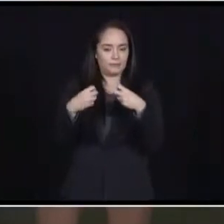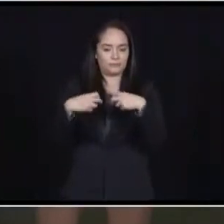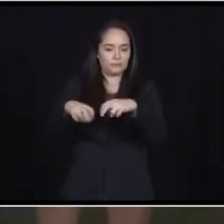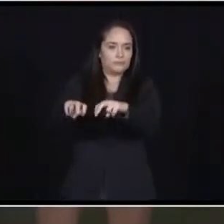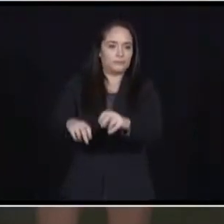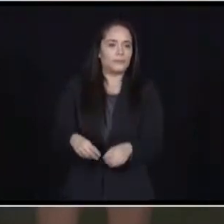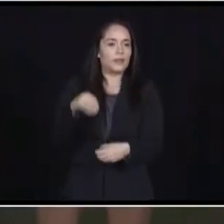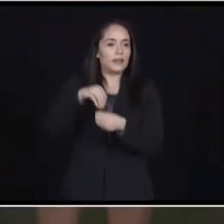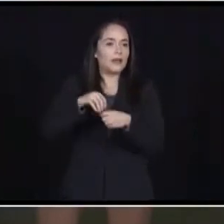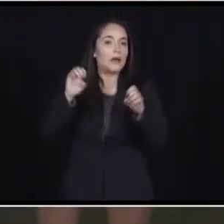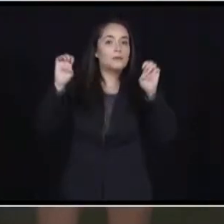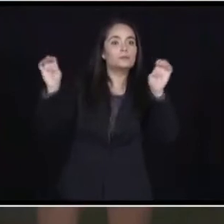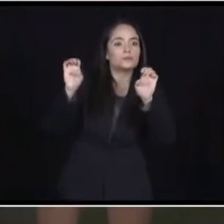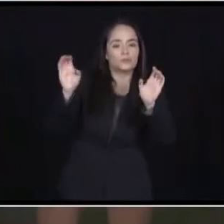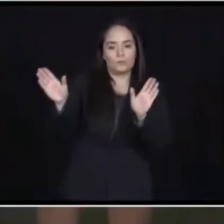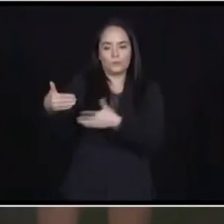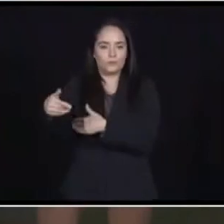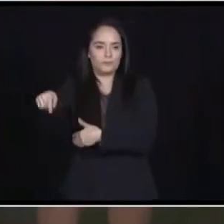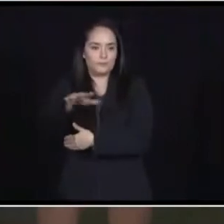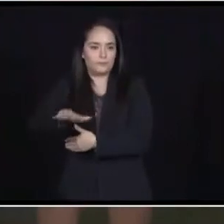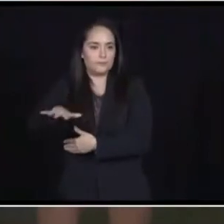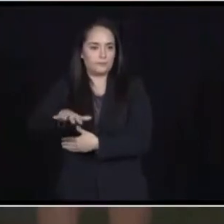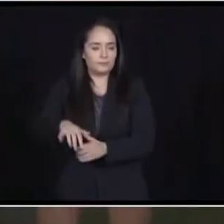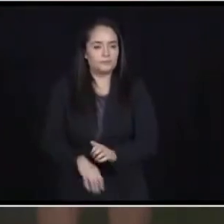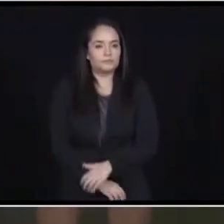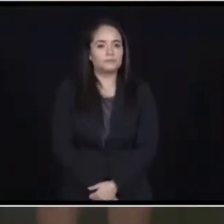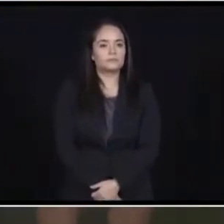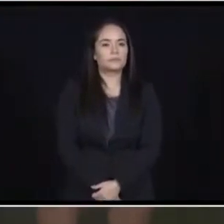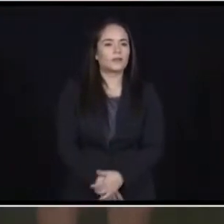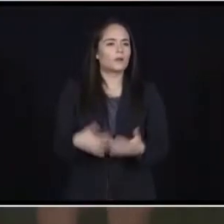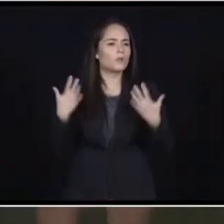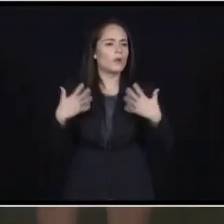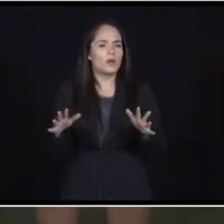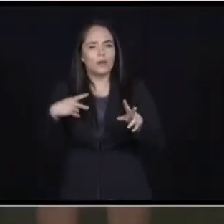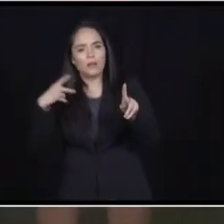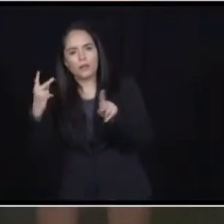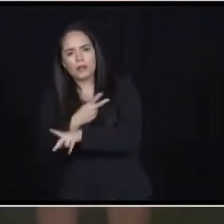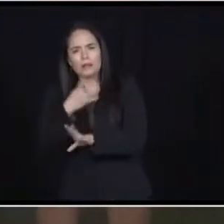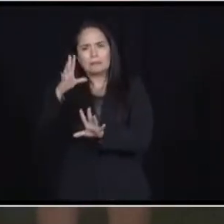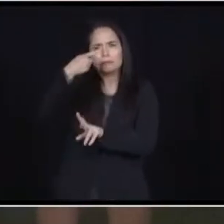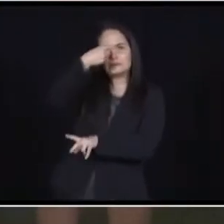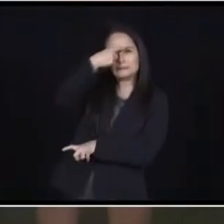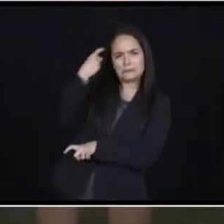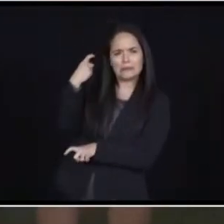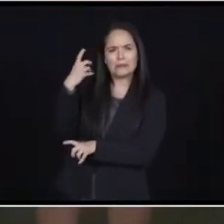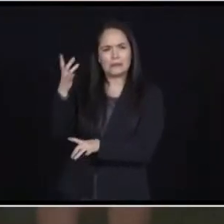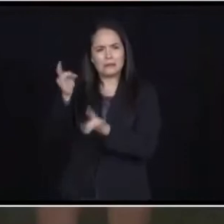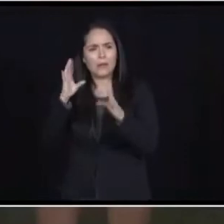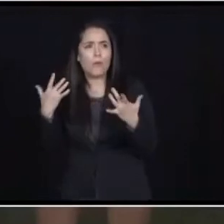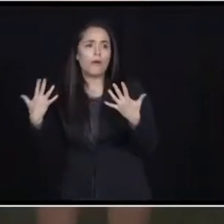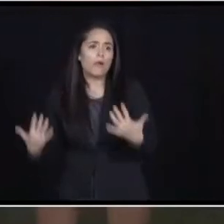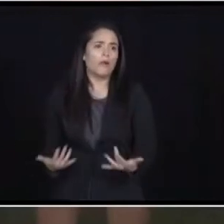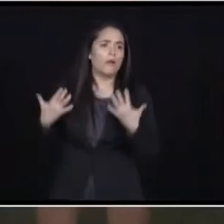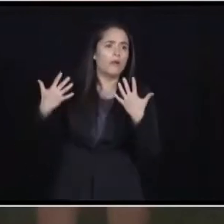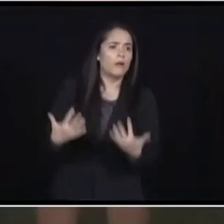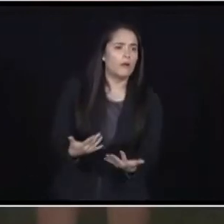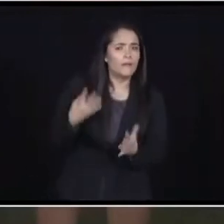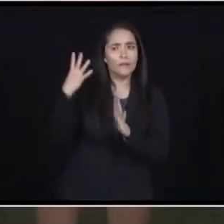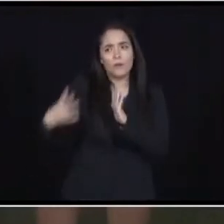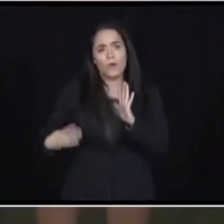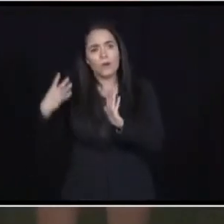further stigmatizing them by having them sit in a waiting room for 4 to 6 hours. There are so many pieces that